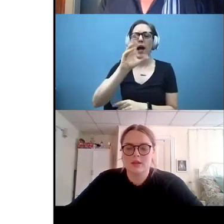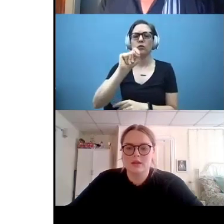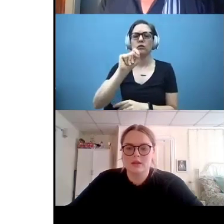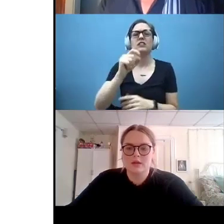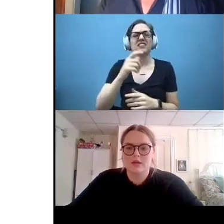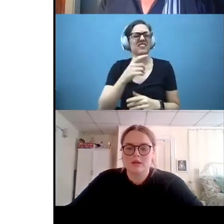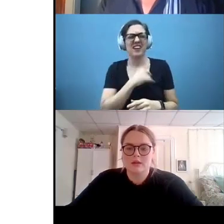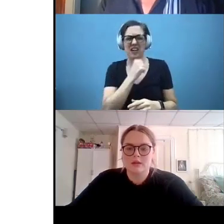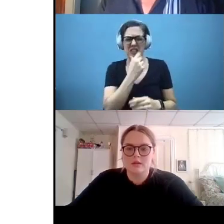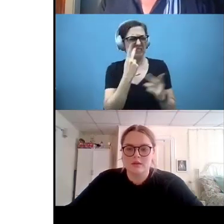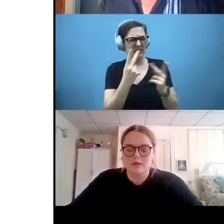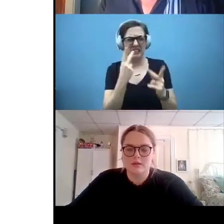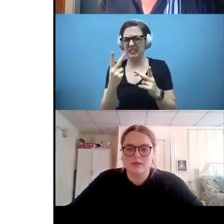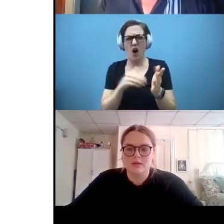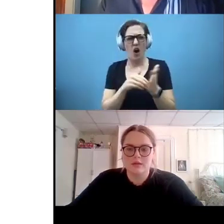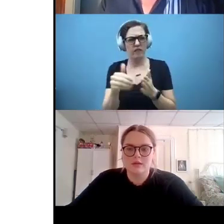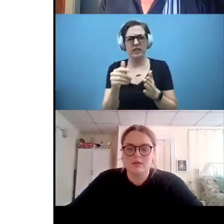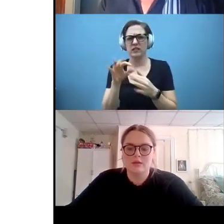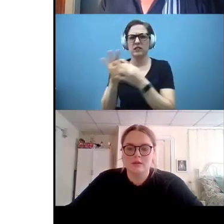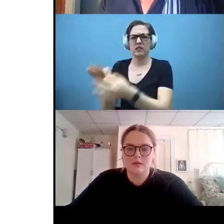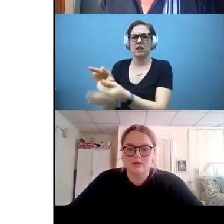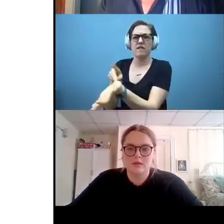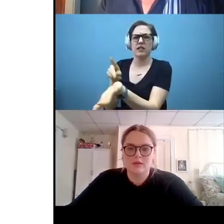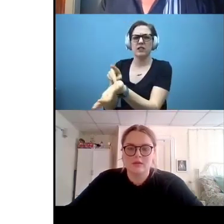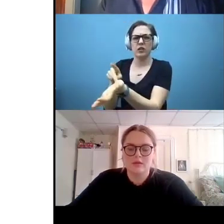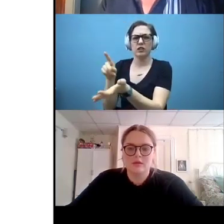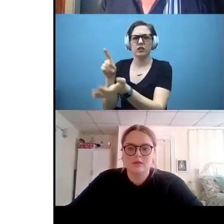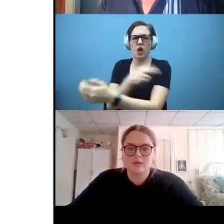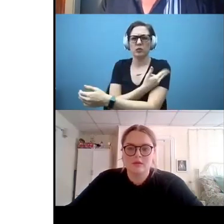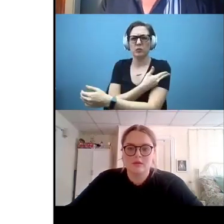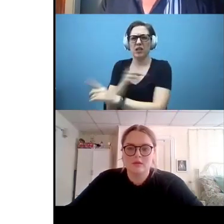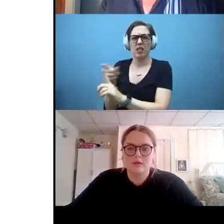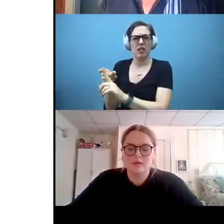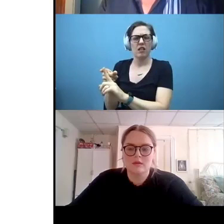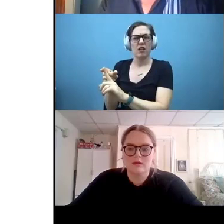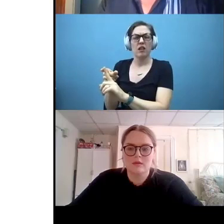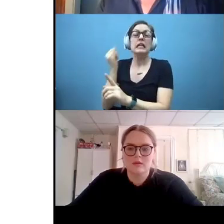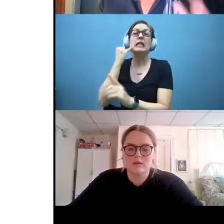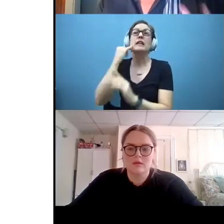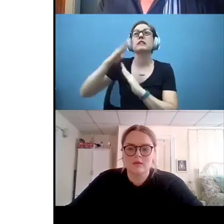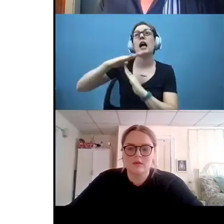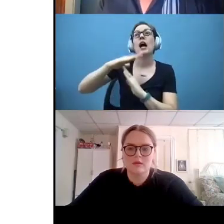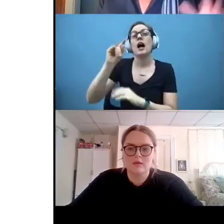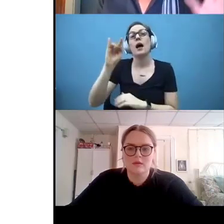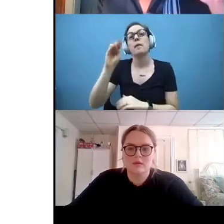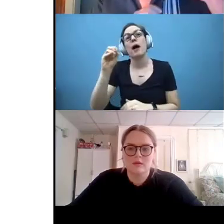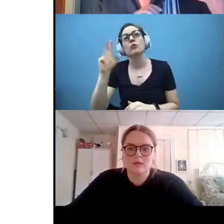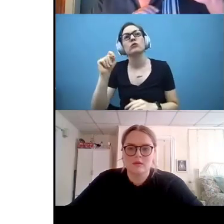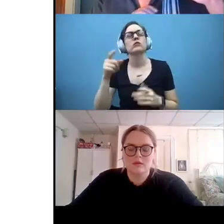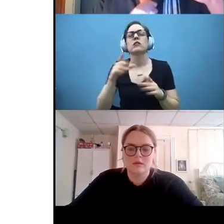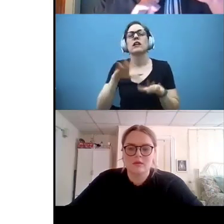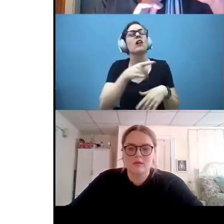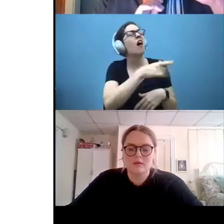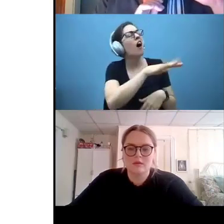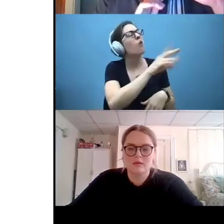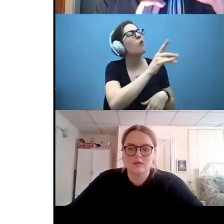in a psychiatric facility. I think if it's a timeout, like, Walter, why don't you